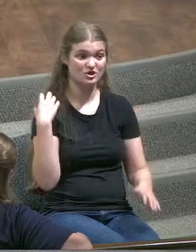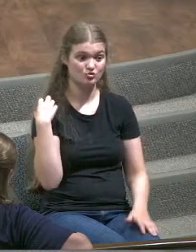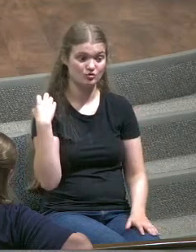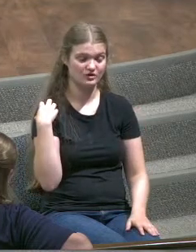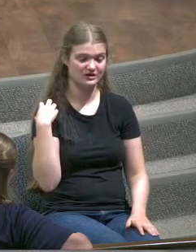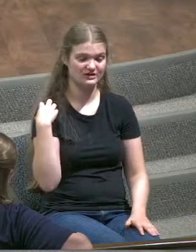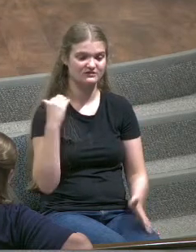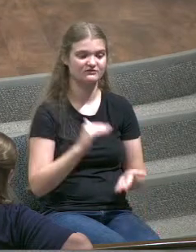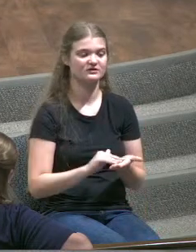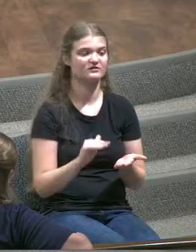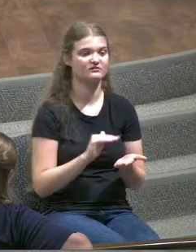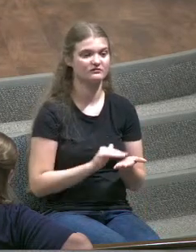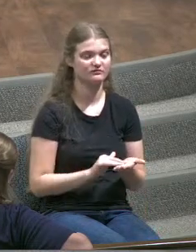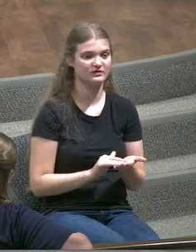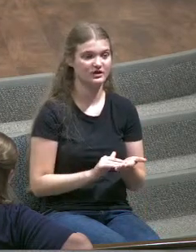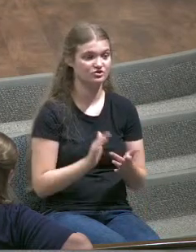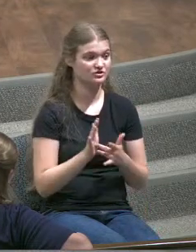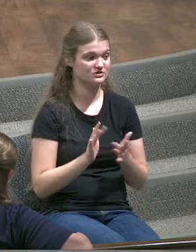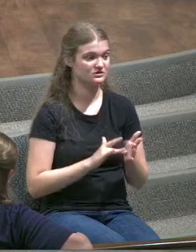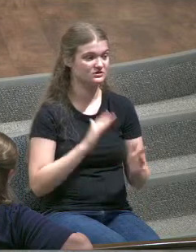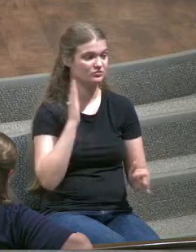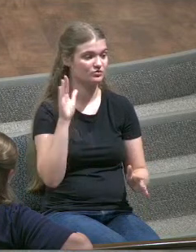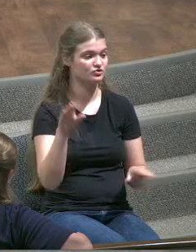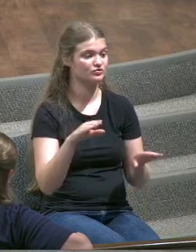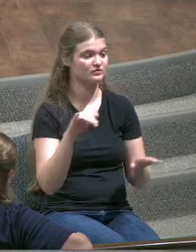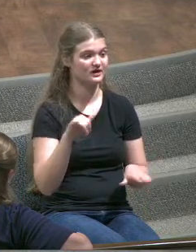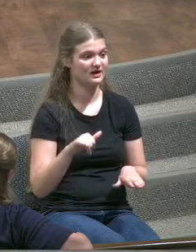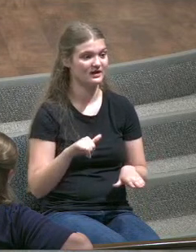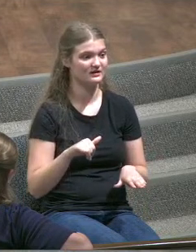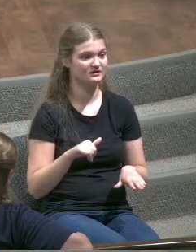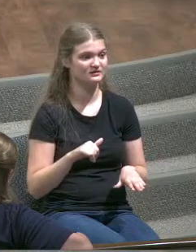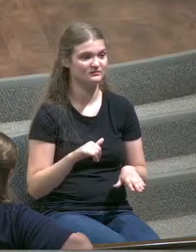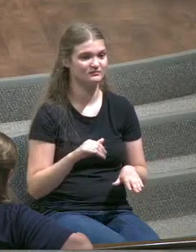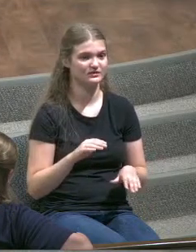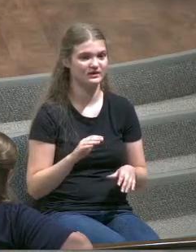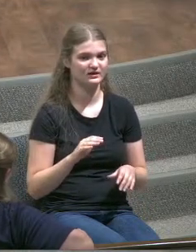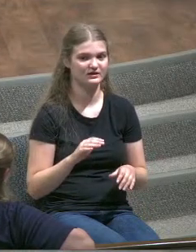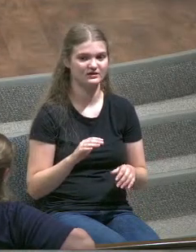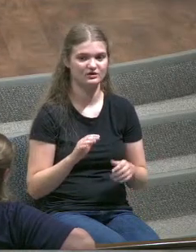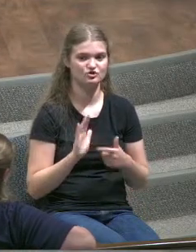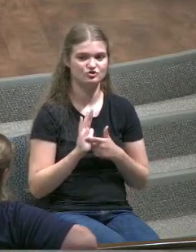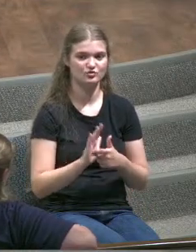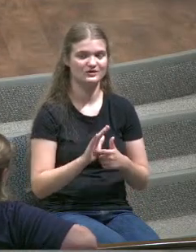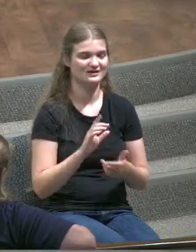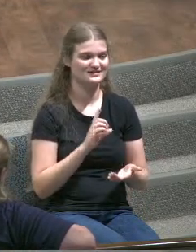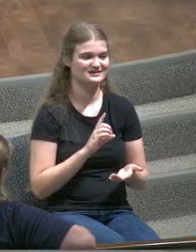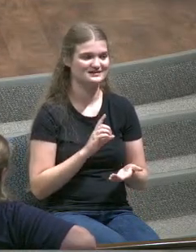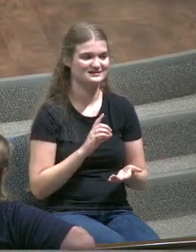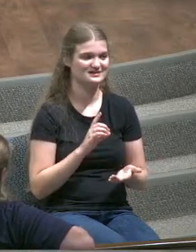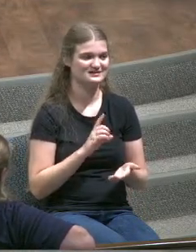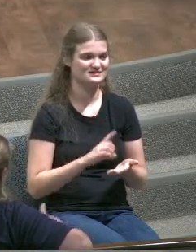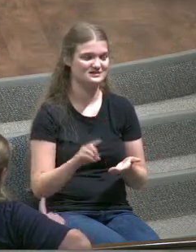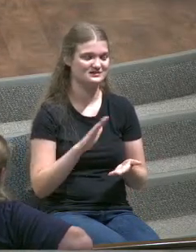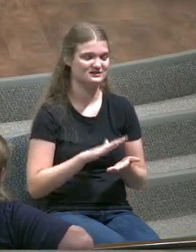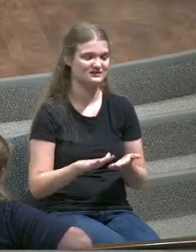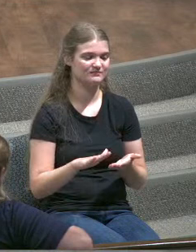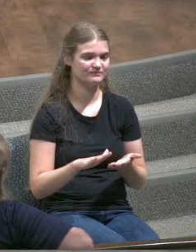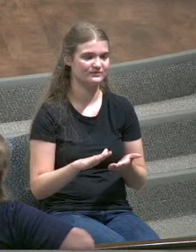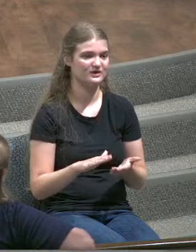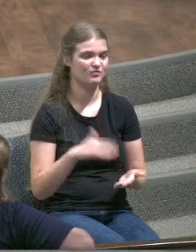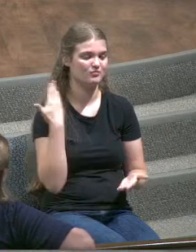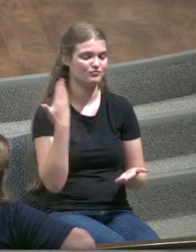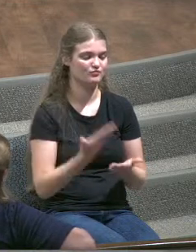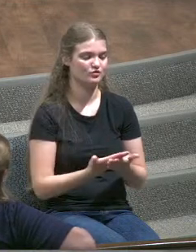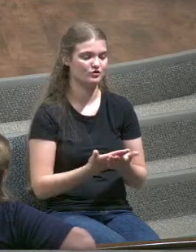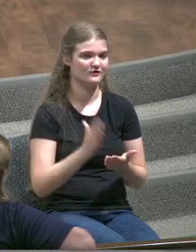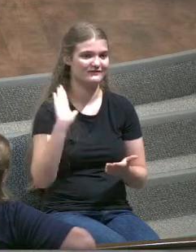forgive. And he's going to do that by affirming his deity through this action of healing. He's going to do that by affirming his deity by